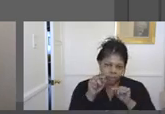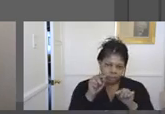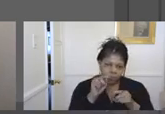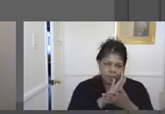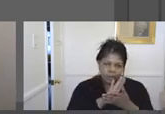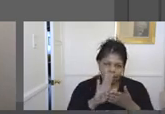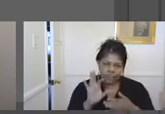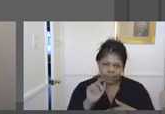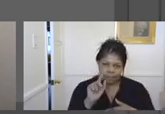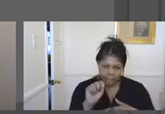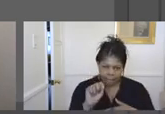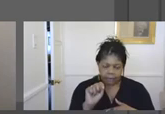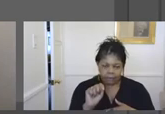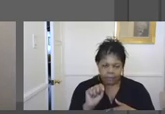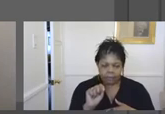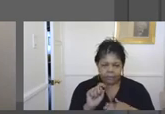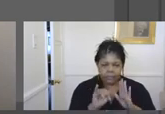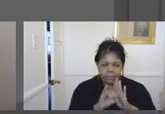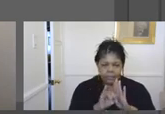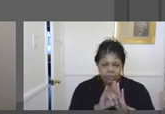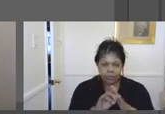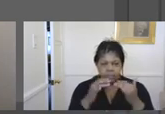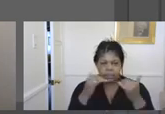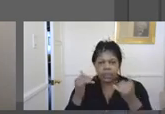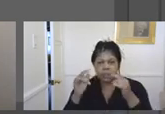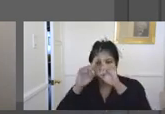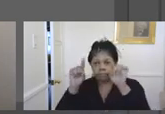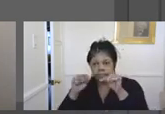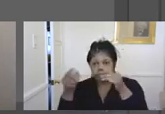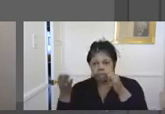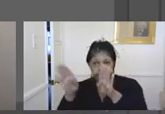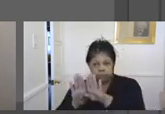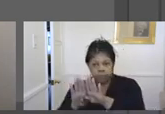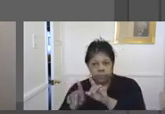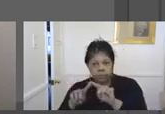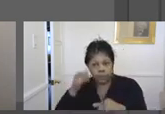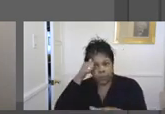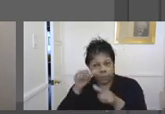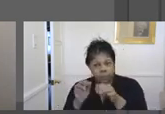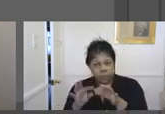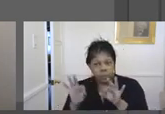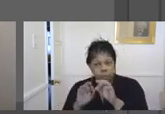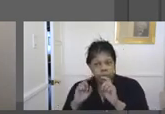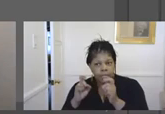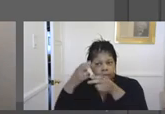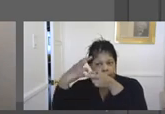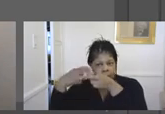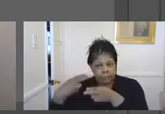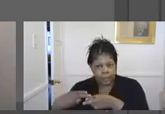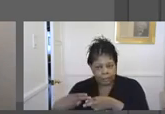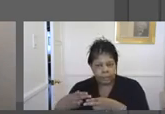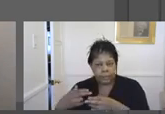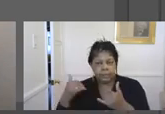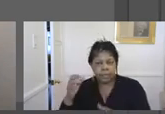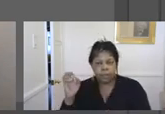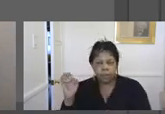close the patterns, and it's a, kind of important that you name them. Now I can go back in here and make sure that the